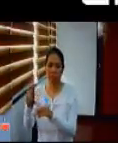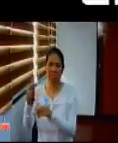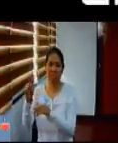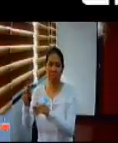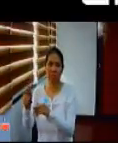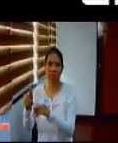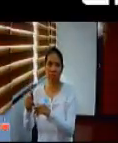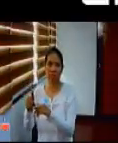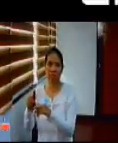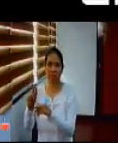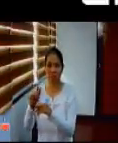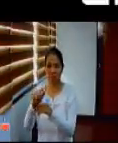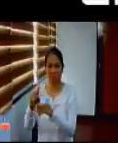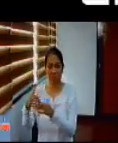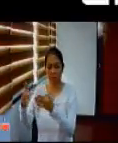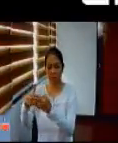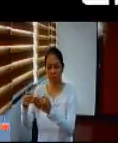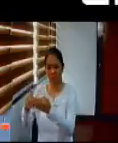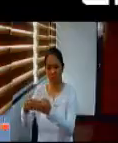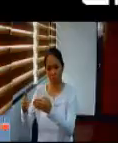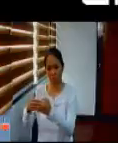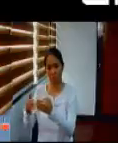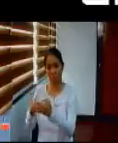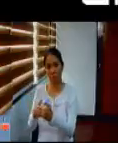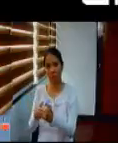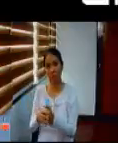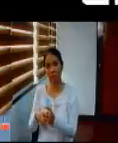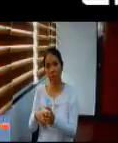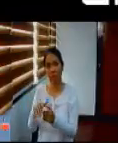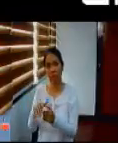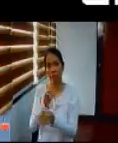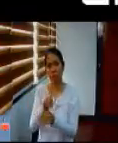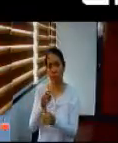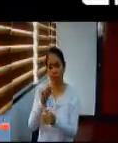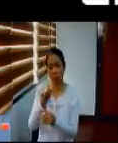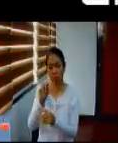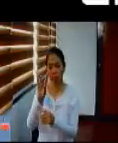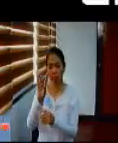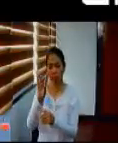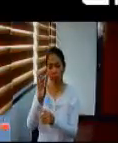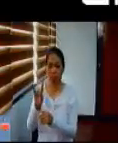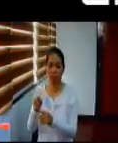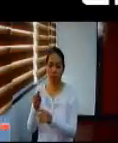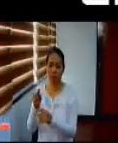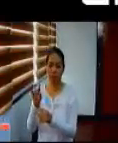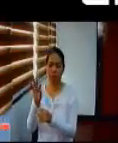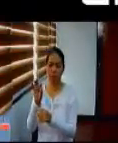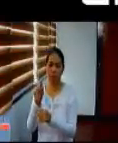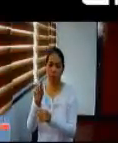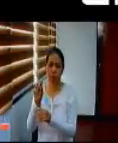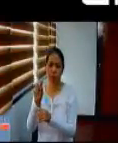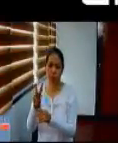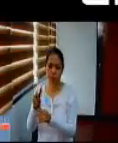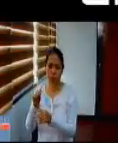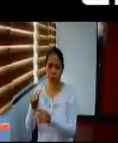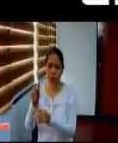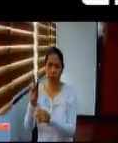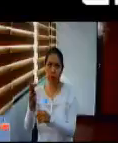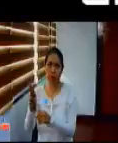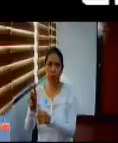us. And then 1.8 to 2.2 degrees centigrade by 2050.